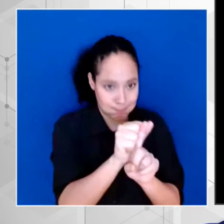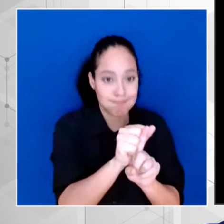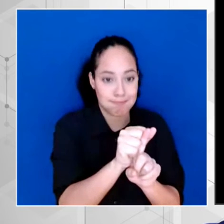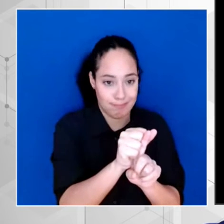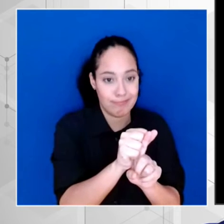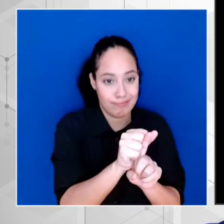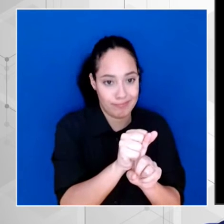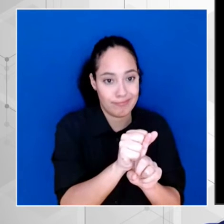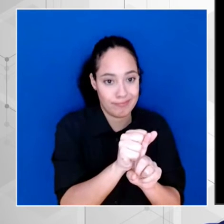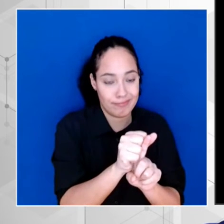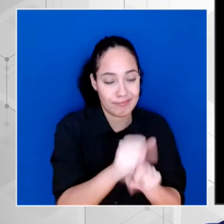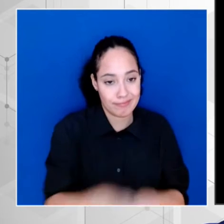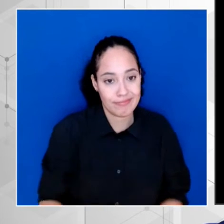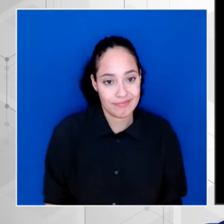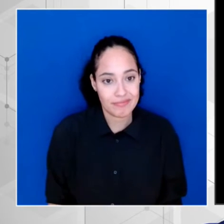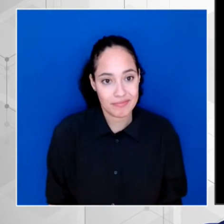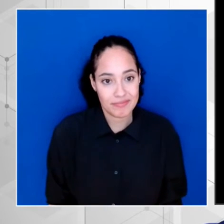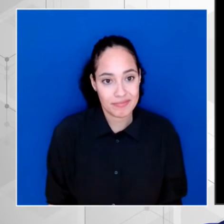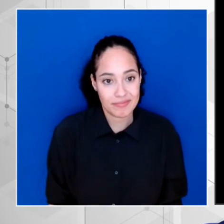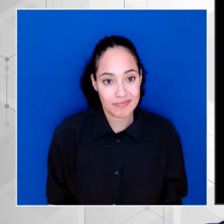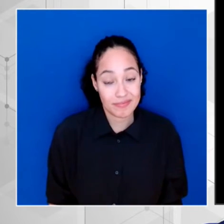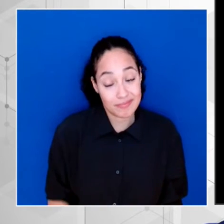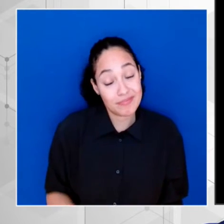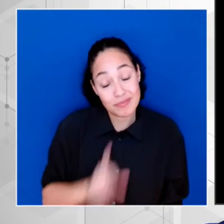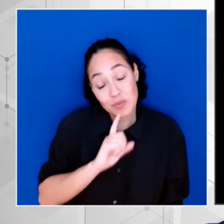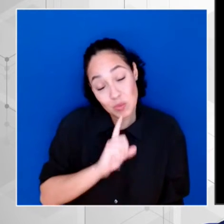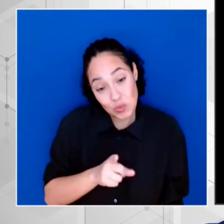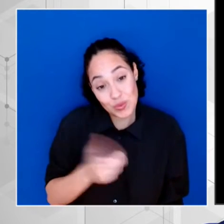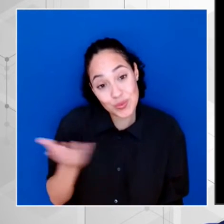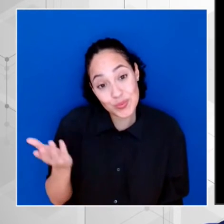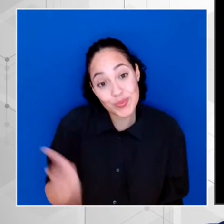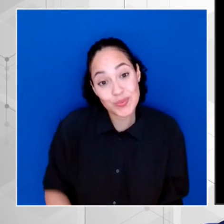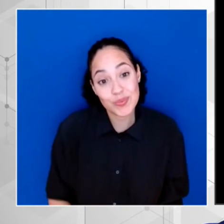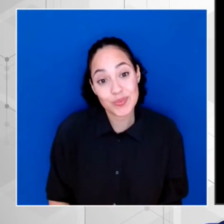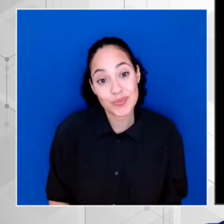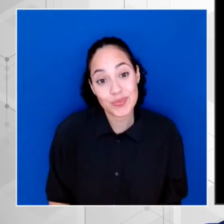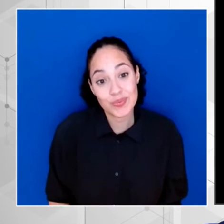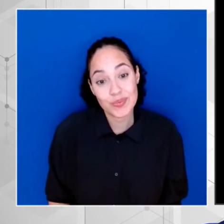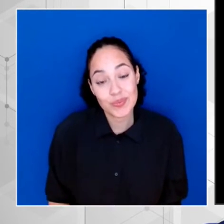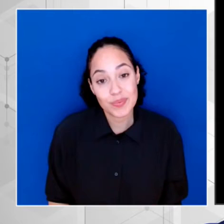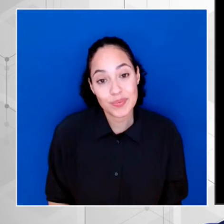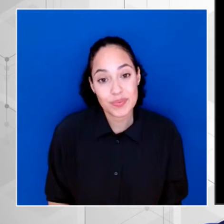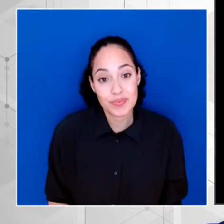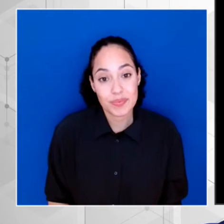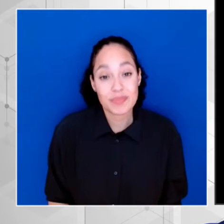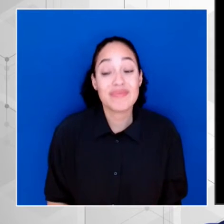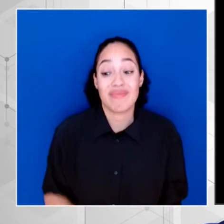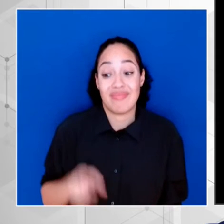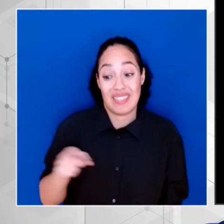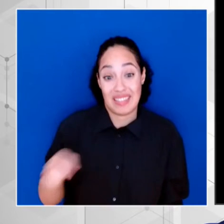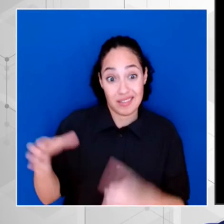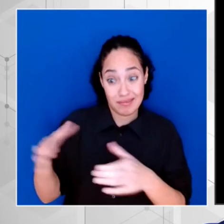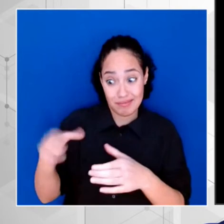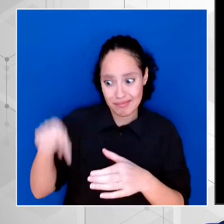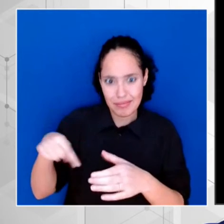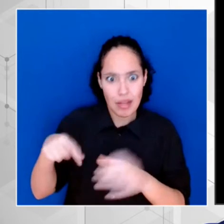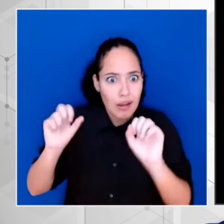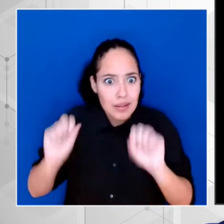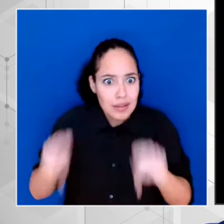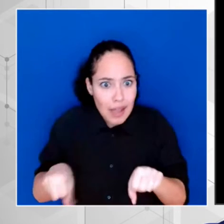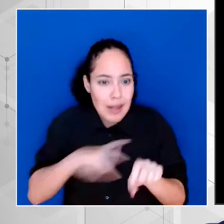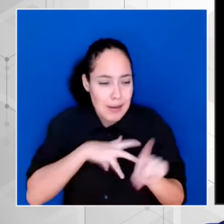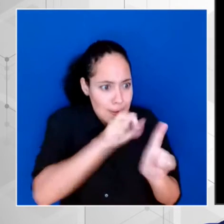it. True story. And neurodiverse testers can definitely improve your product's overall quality